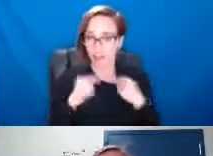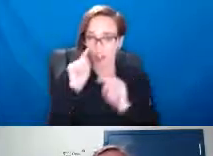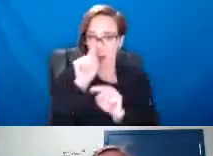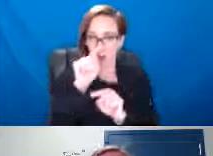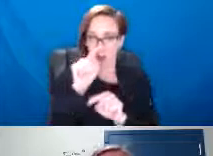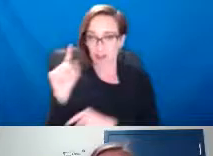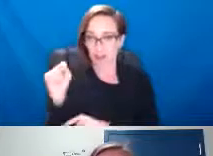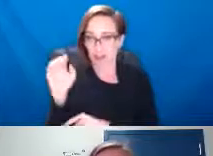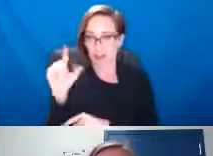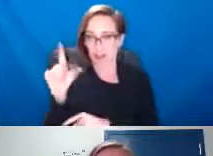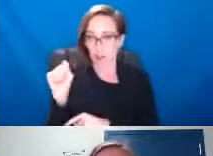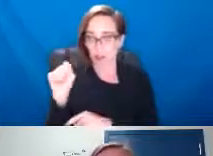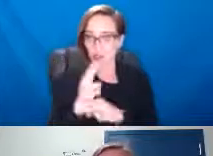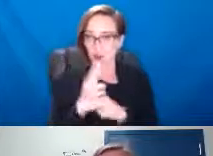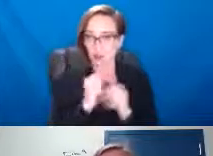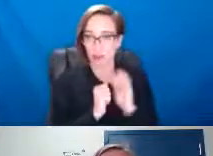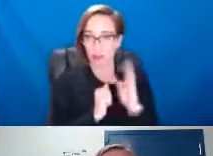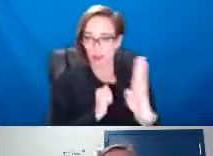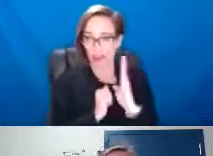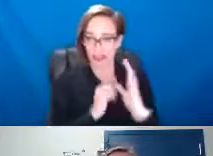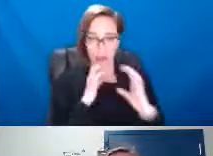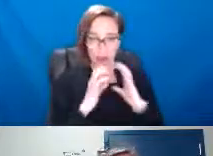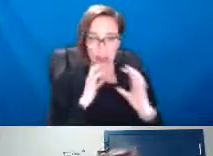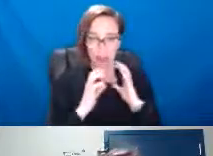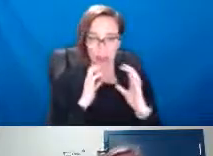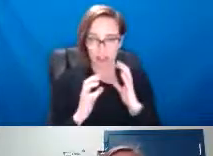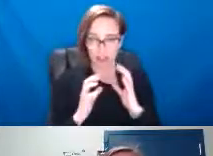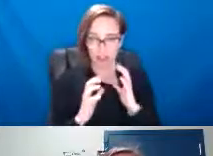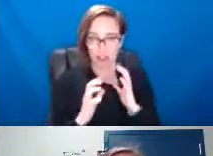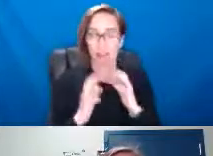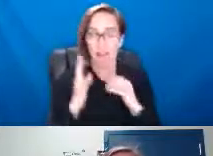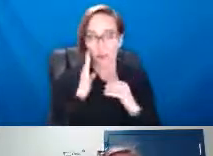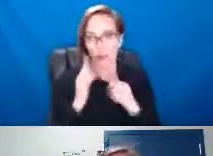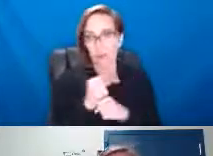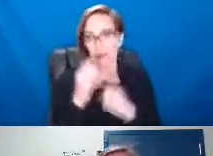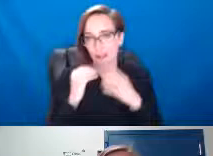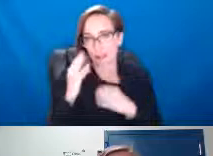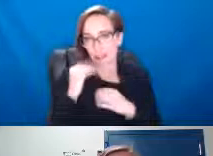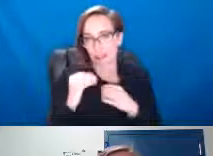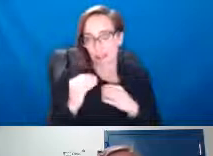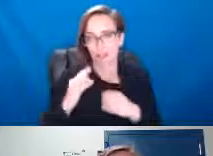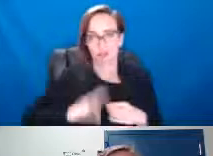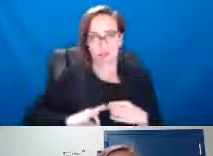it's going to make communication for that individual much better when